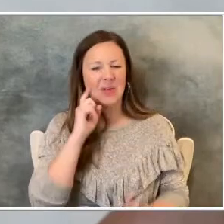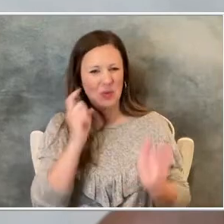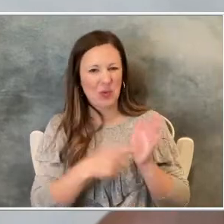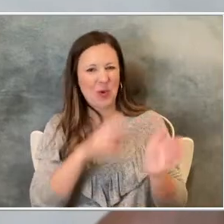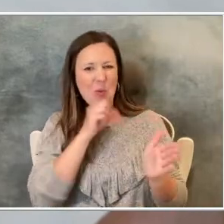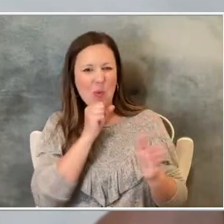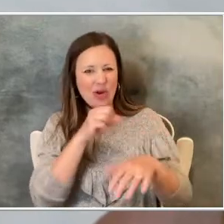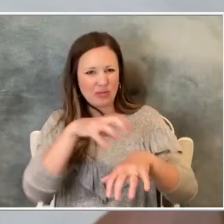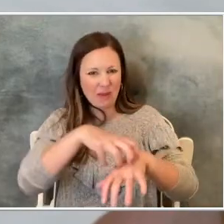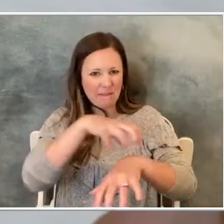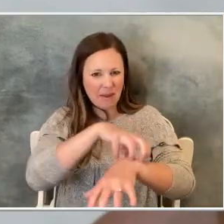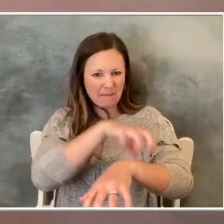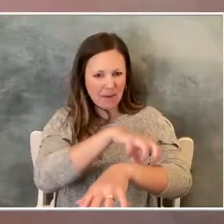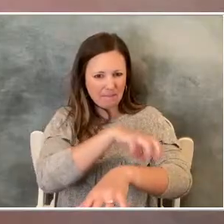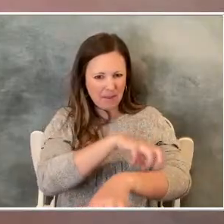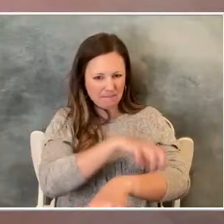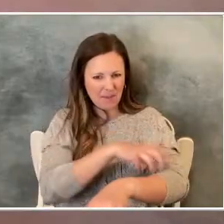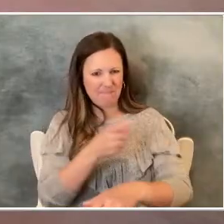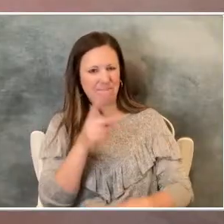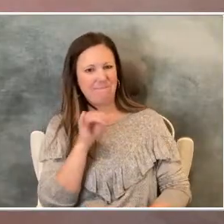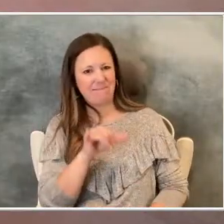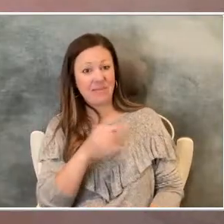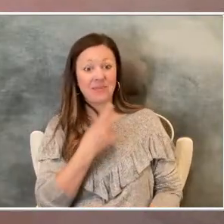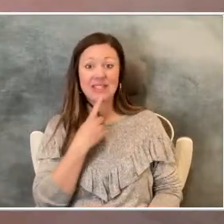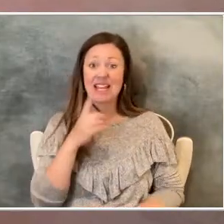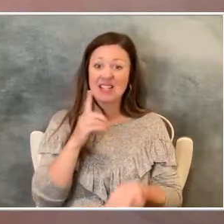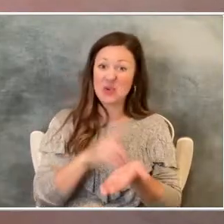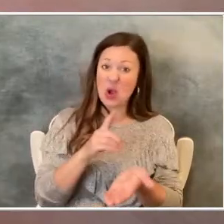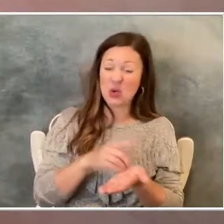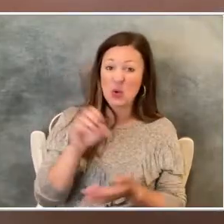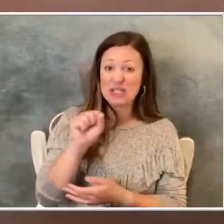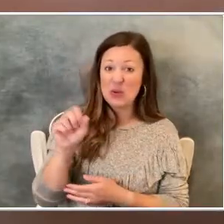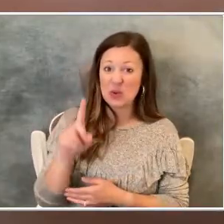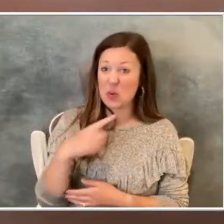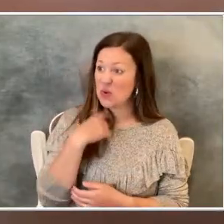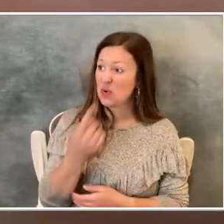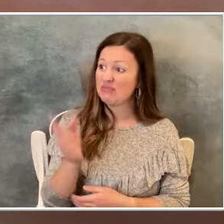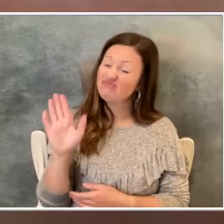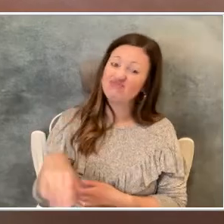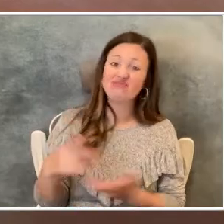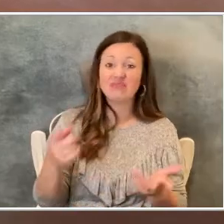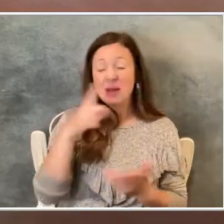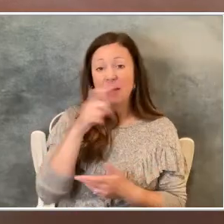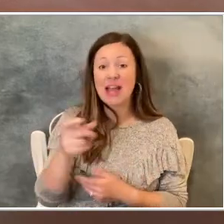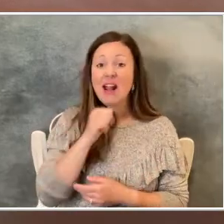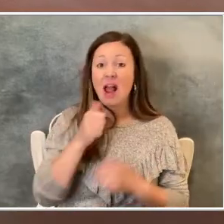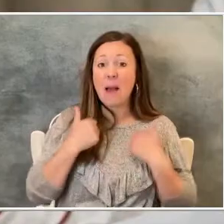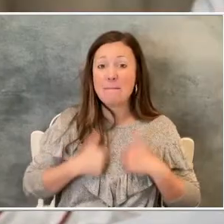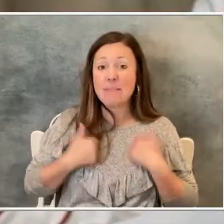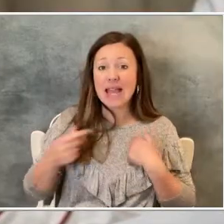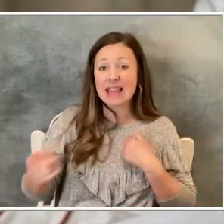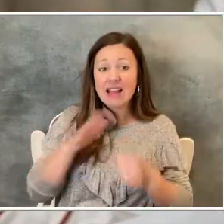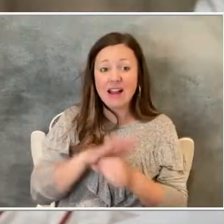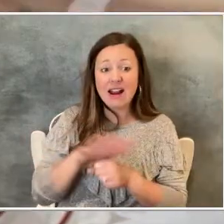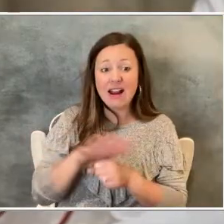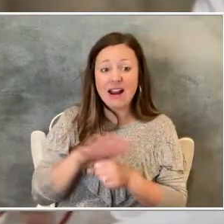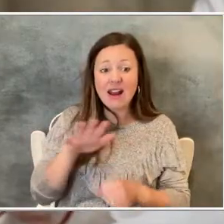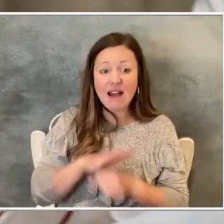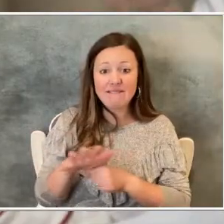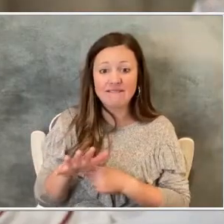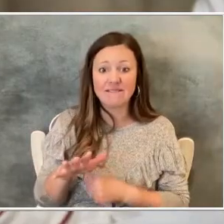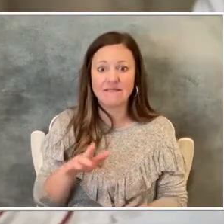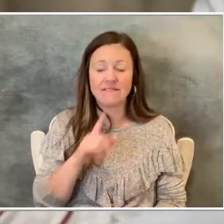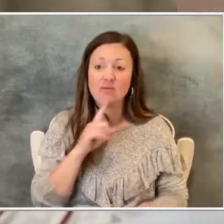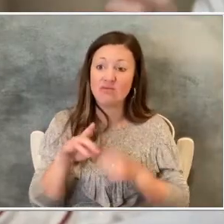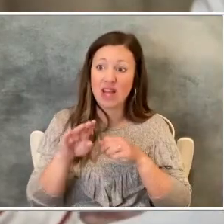on her baby's skin. She says the doctors in South Dakota told her it was because she wasn't bathing her properly. It was frustrating that